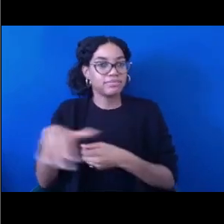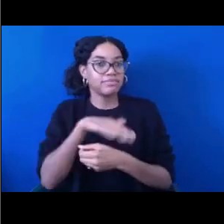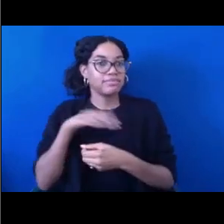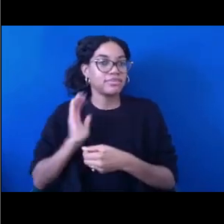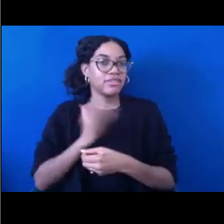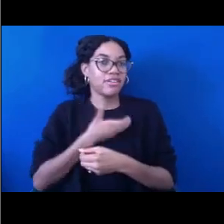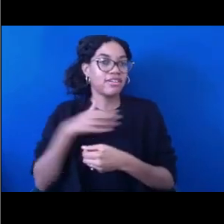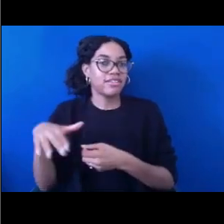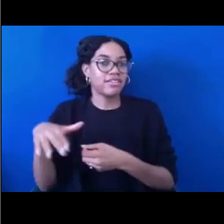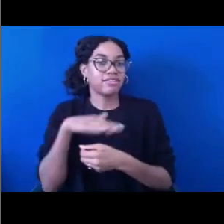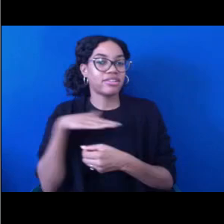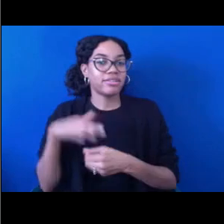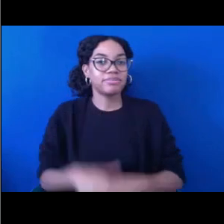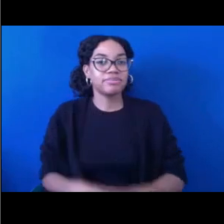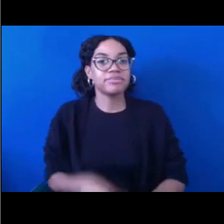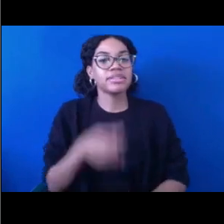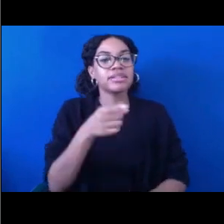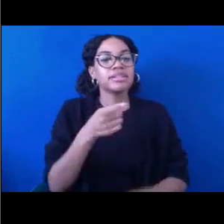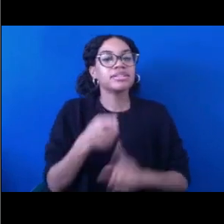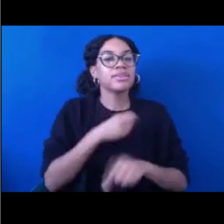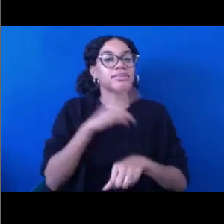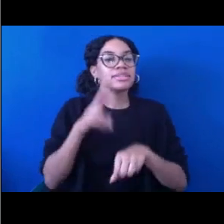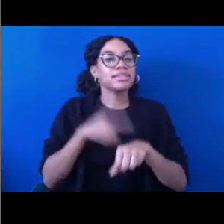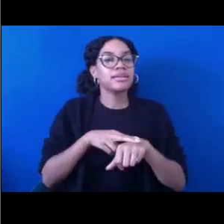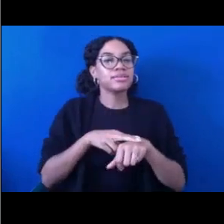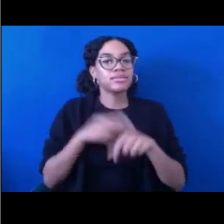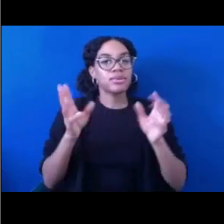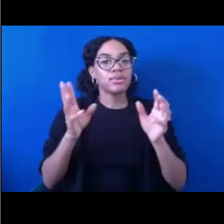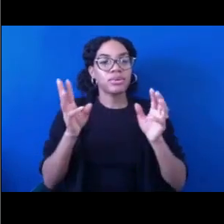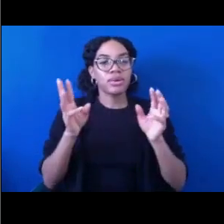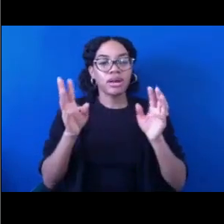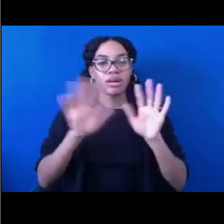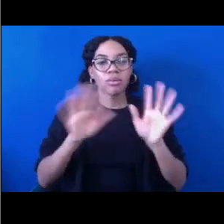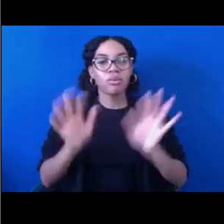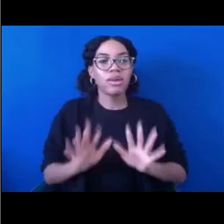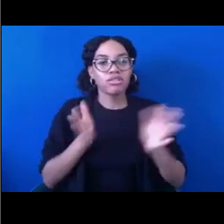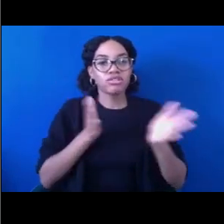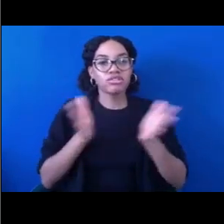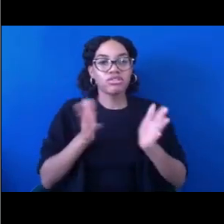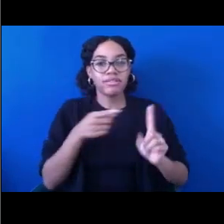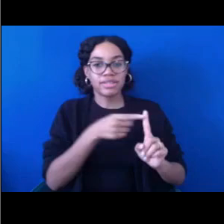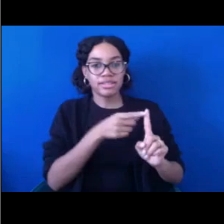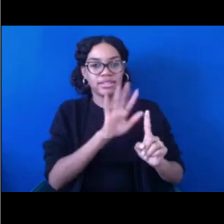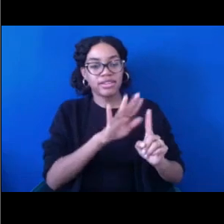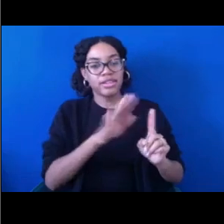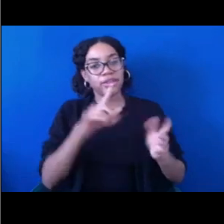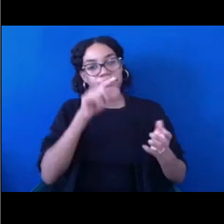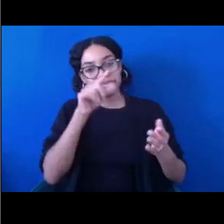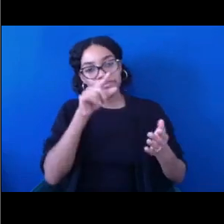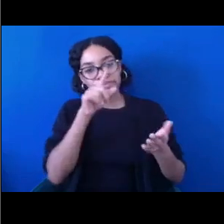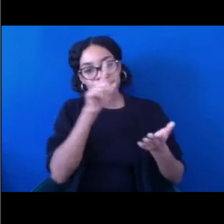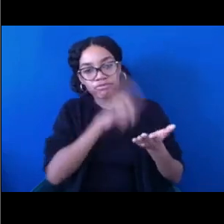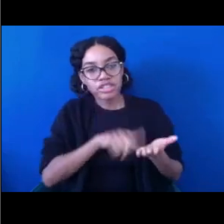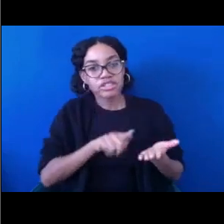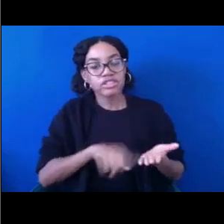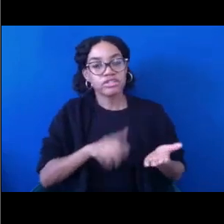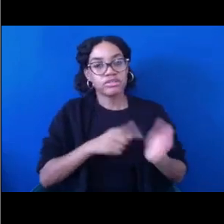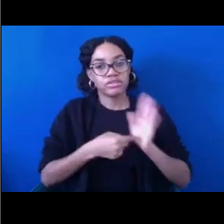National Weather Service network. This was published in November 11th, 2021. So what, about a month and a half